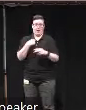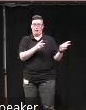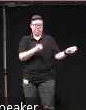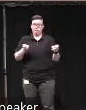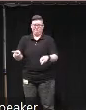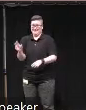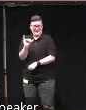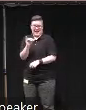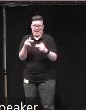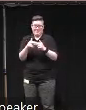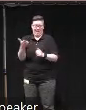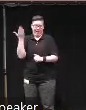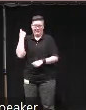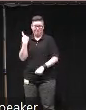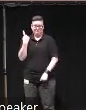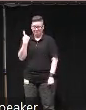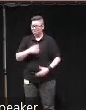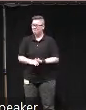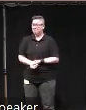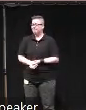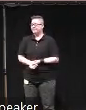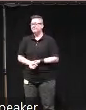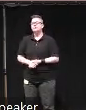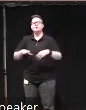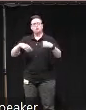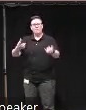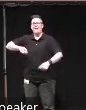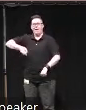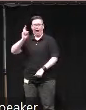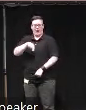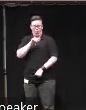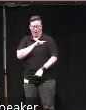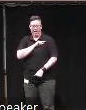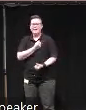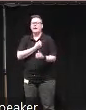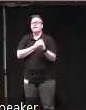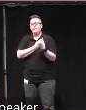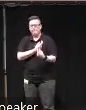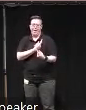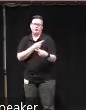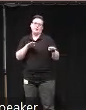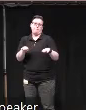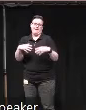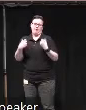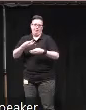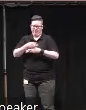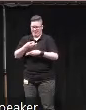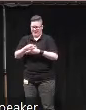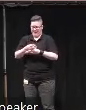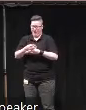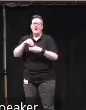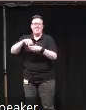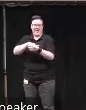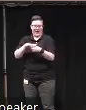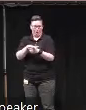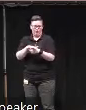grand round. We want to provide high quality, compassionate behavioral health care in our region, powered